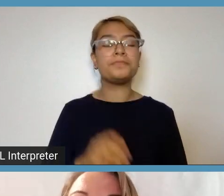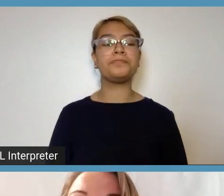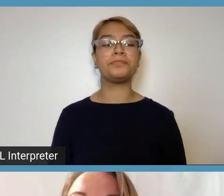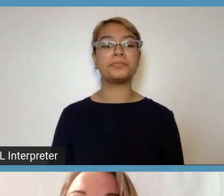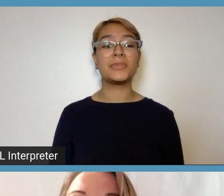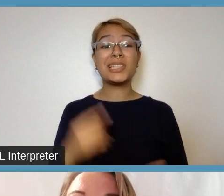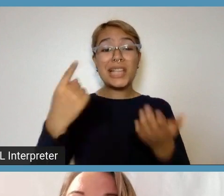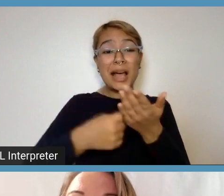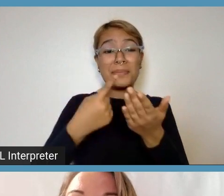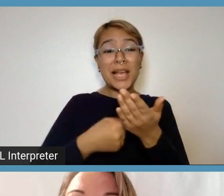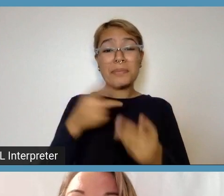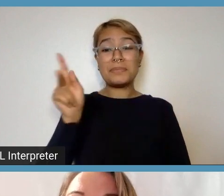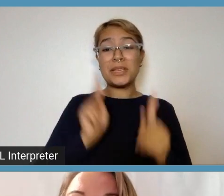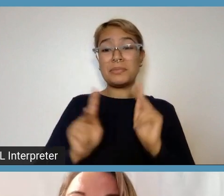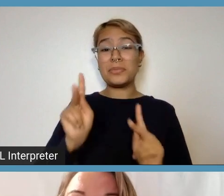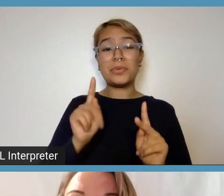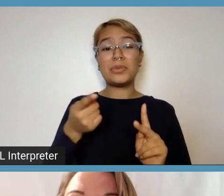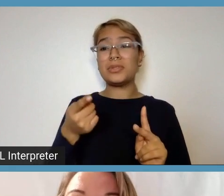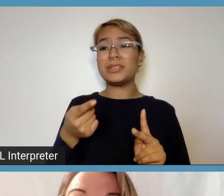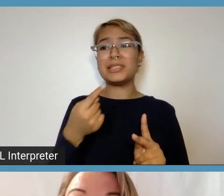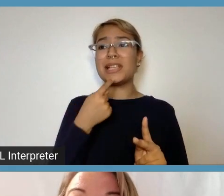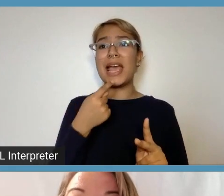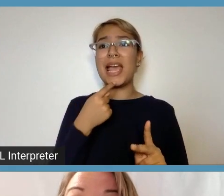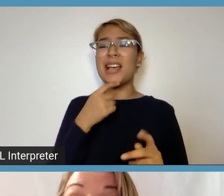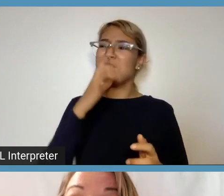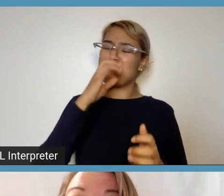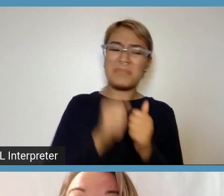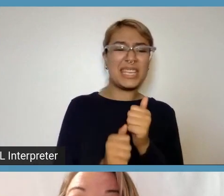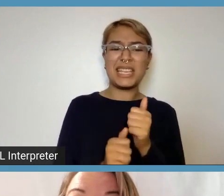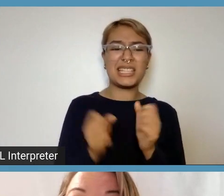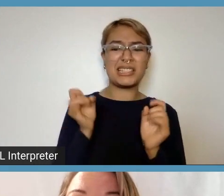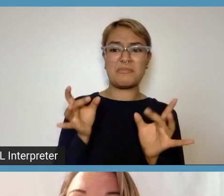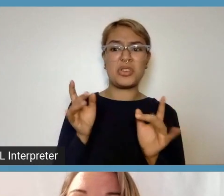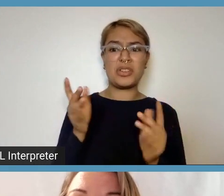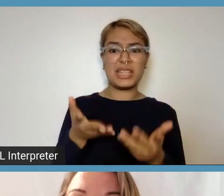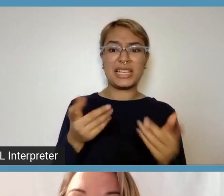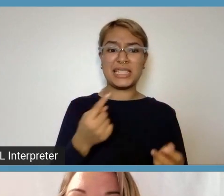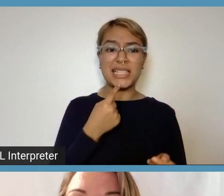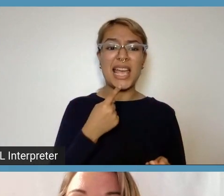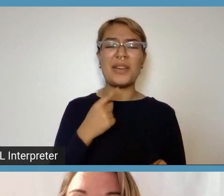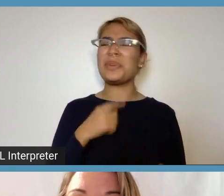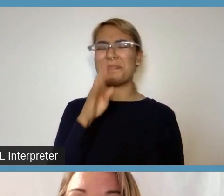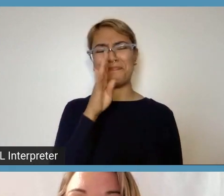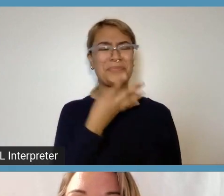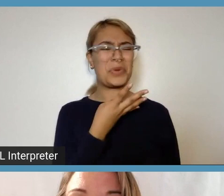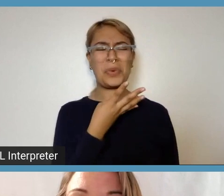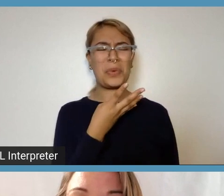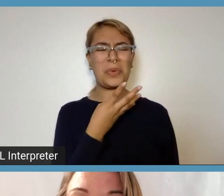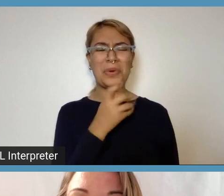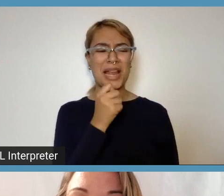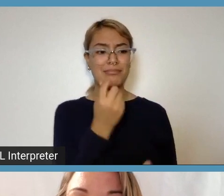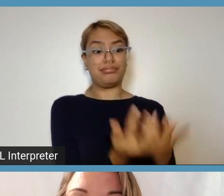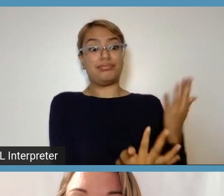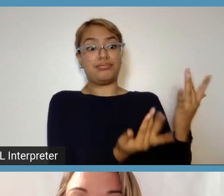have, you know, mean and awful things to say and we just ignore them rather than fuel the fire.